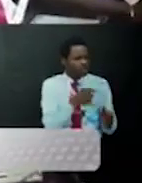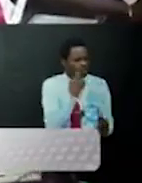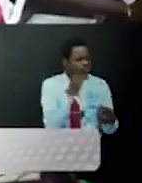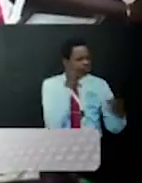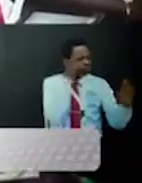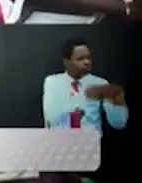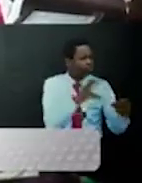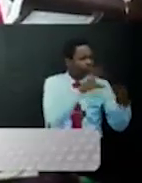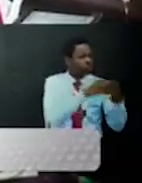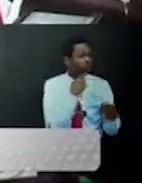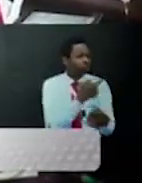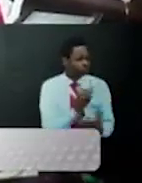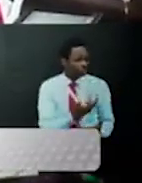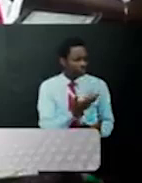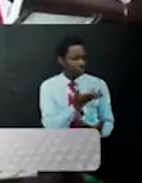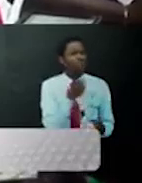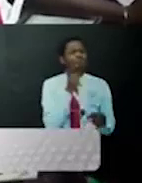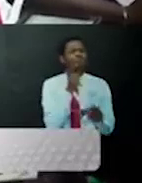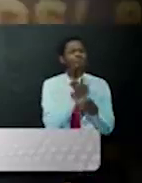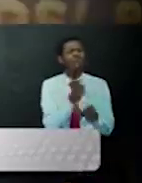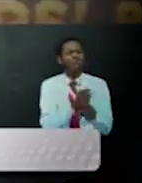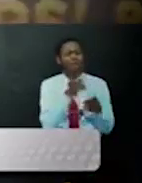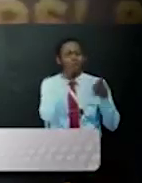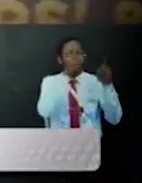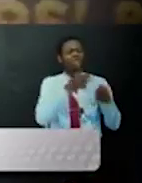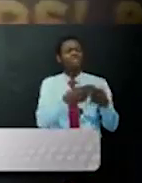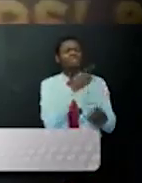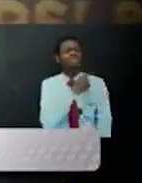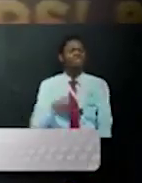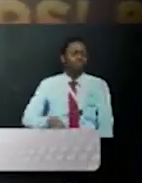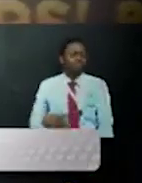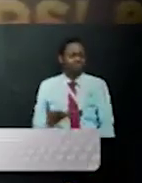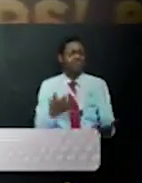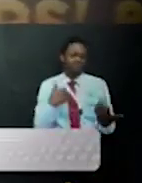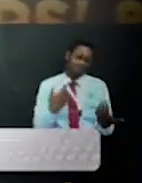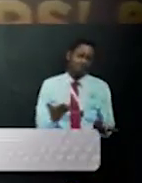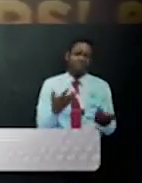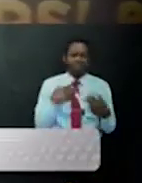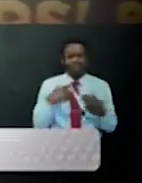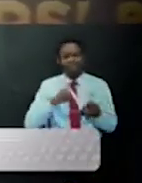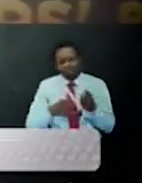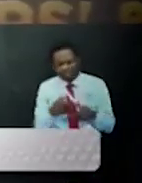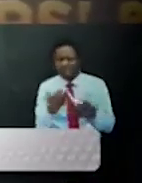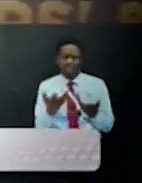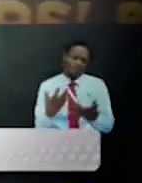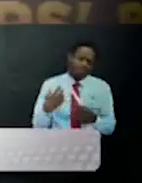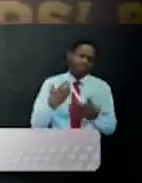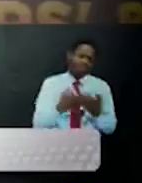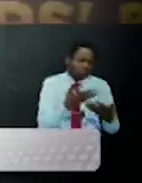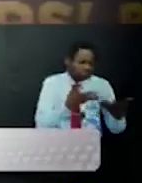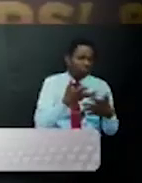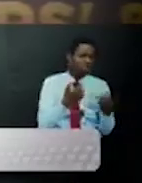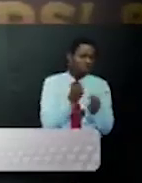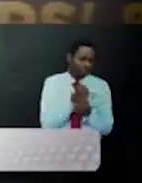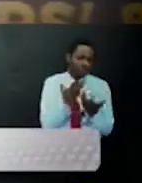Why? Then the king said, oh, he has been here with me for a while. And the way he loves me, and the people said, king,